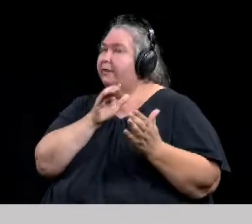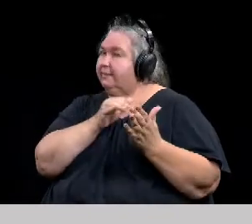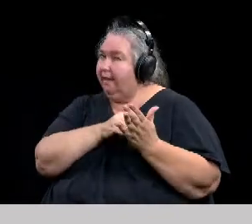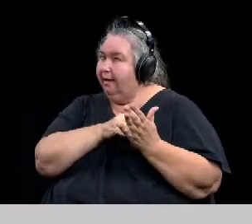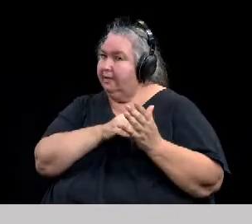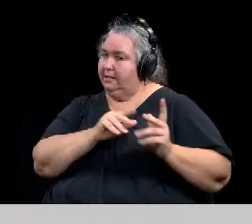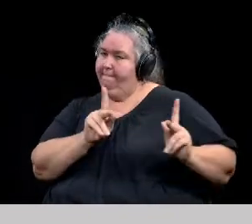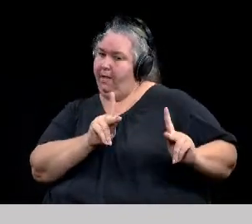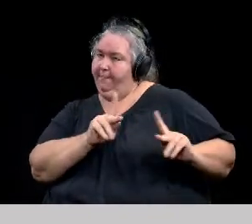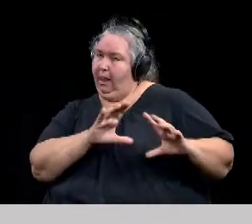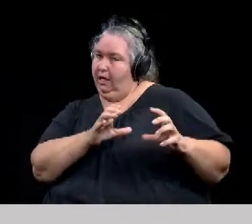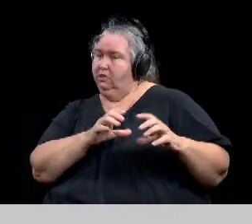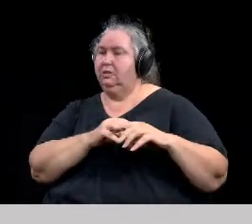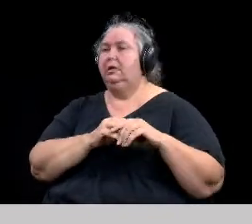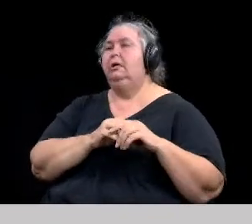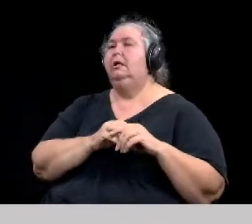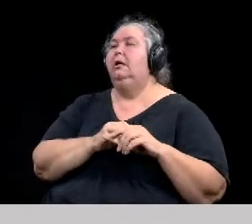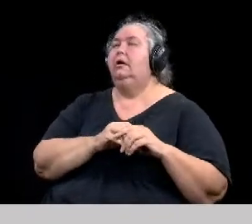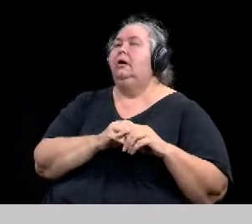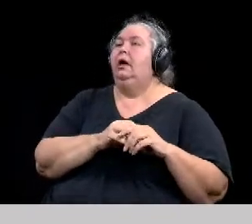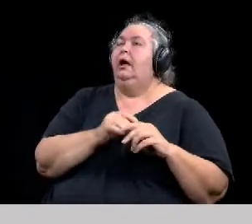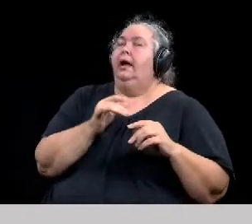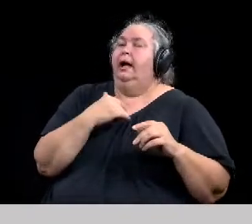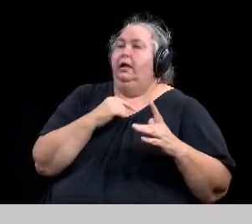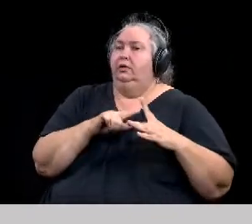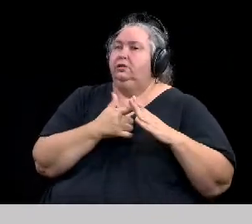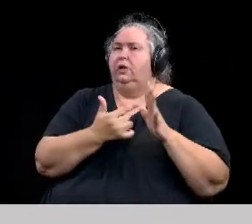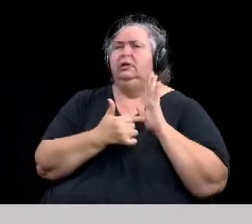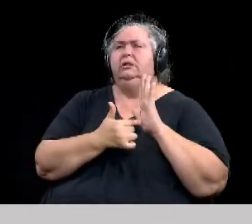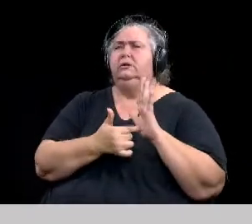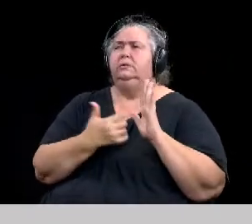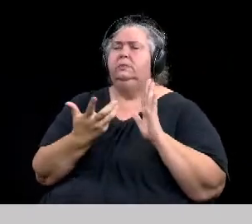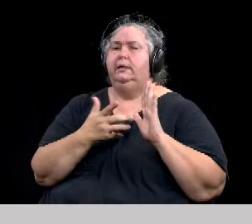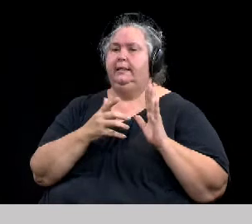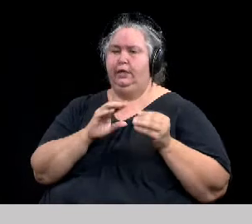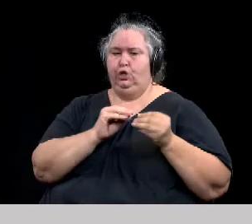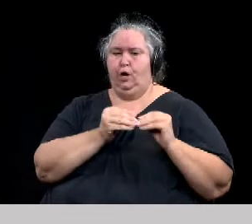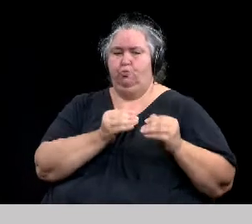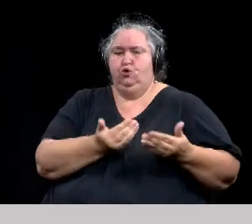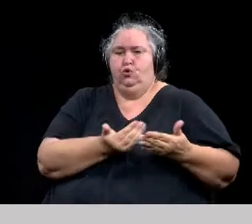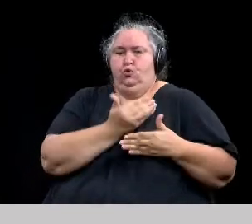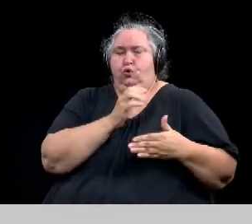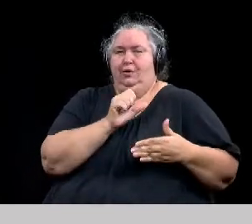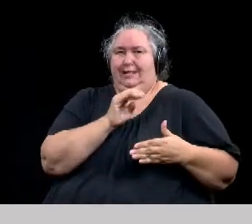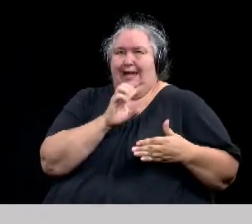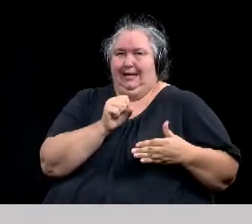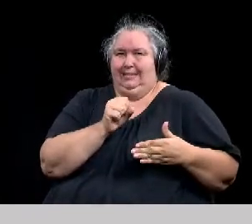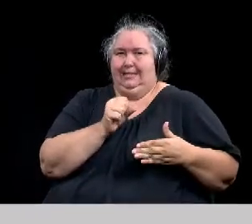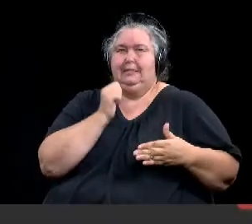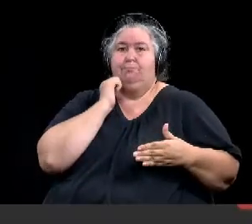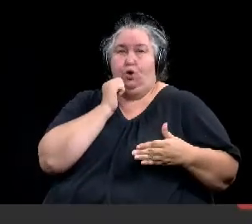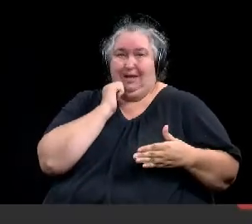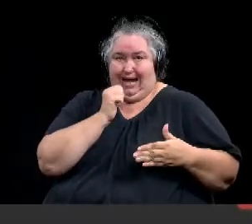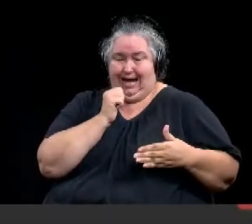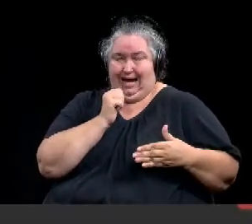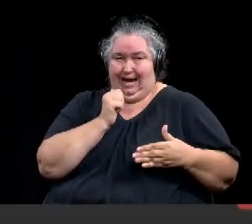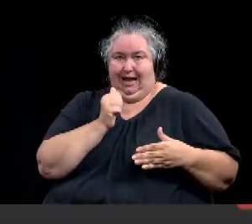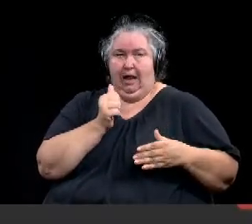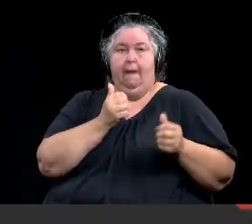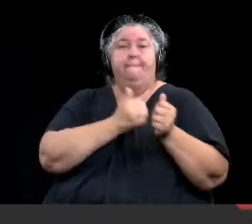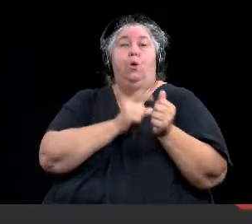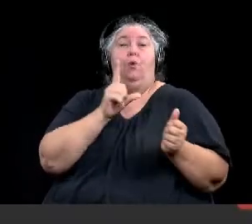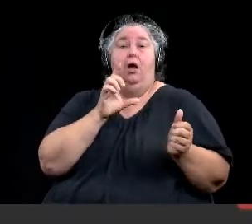population. And I'll start by showing the number of new cases per day per 100,000 in population for the United